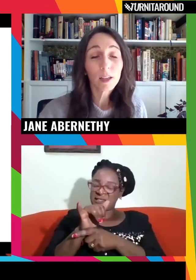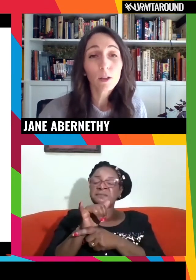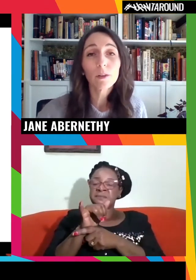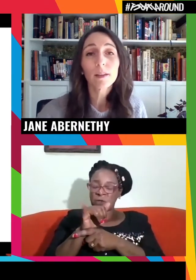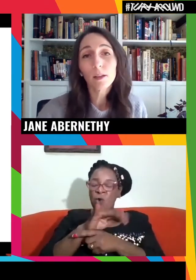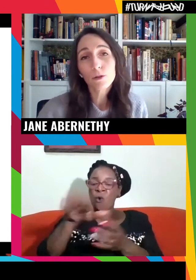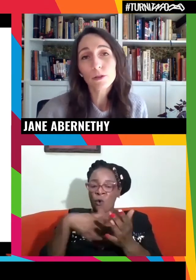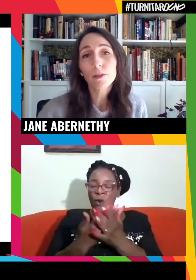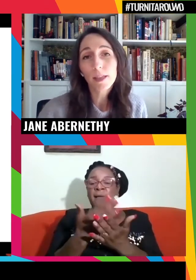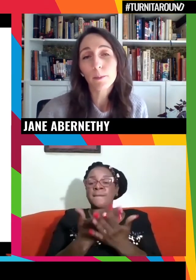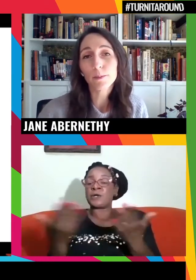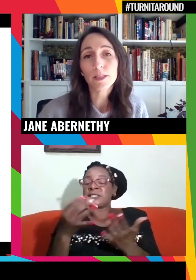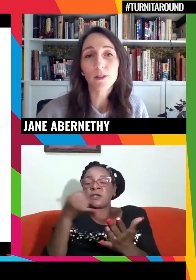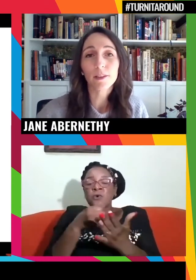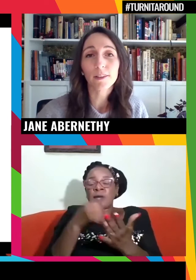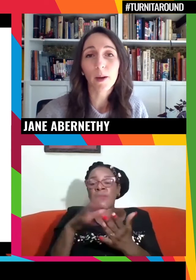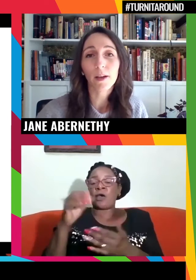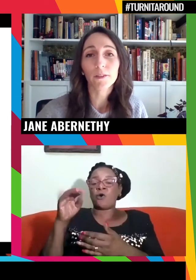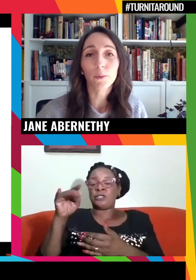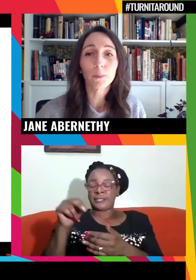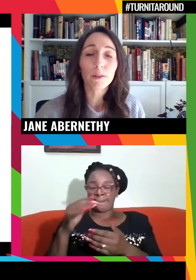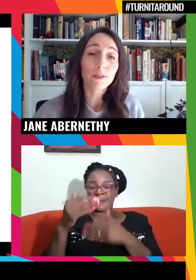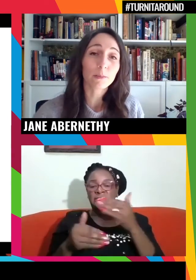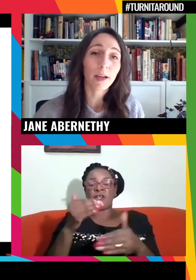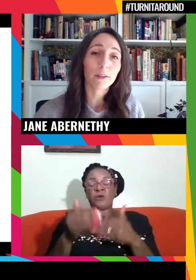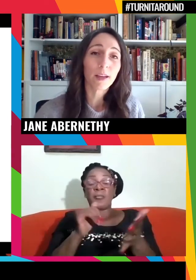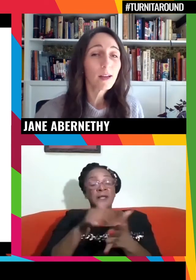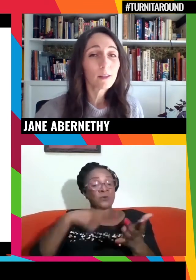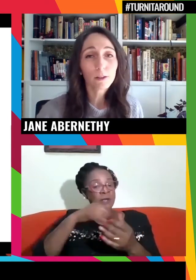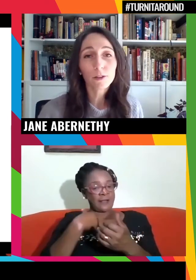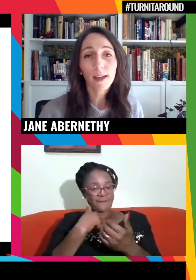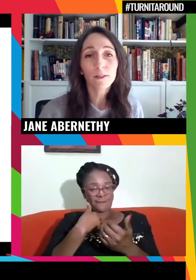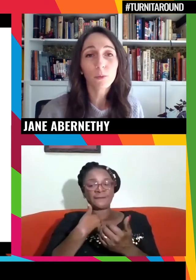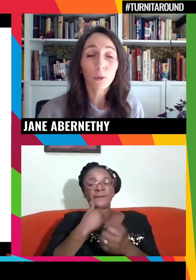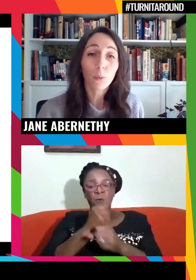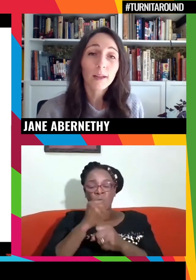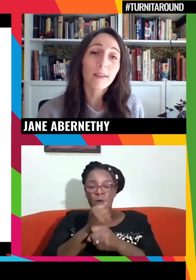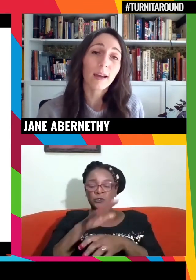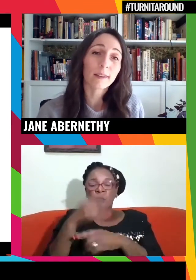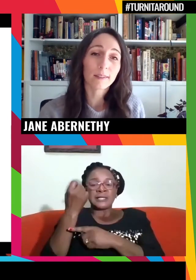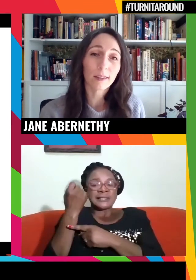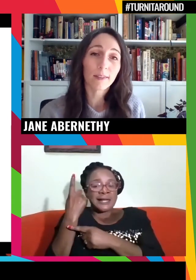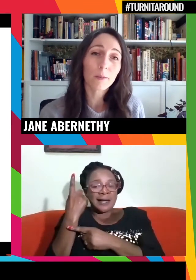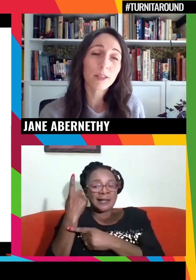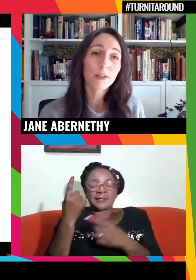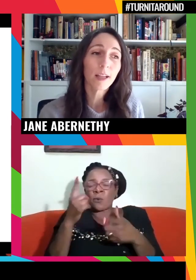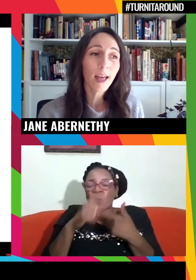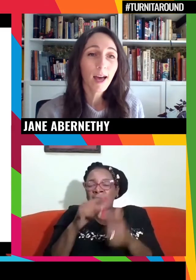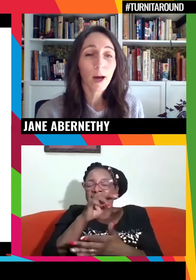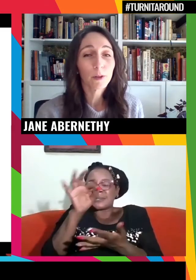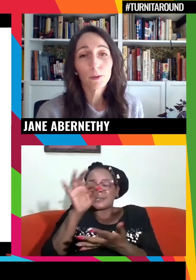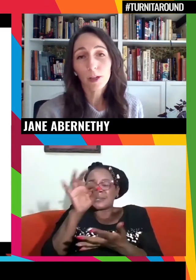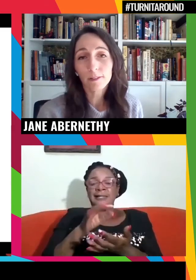products, including the ocean recaptured material as well. So we work with our suppliers to understand, what exactly is in that